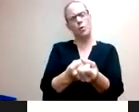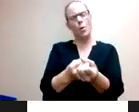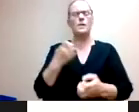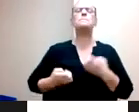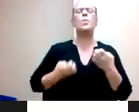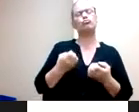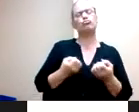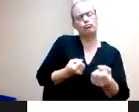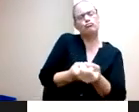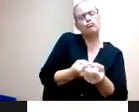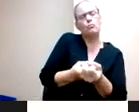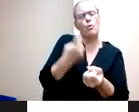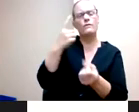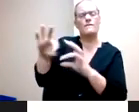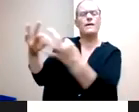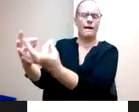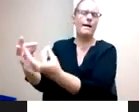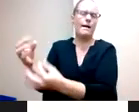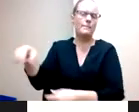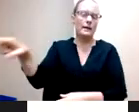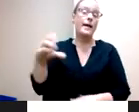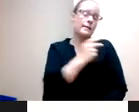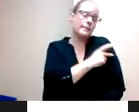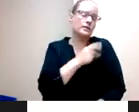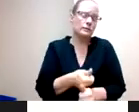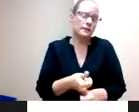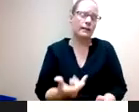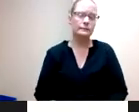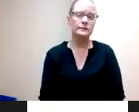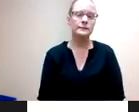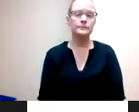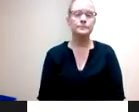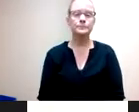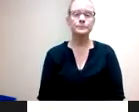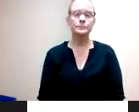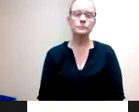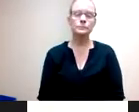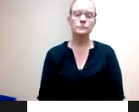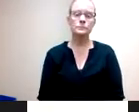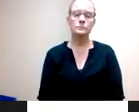support, to the family and the patient. Next slide.